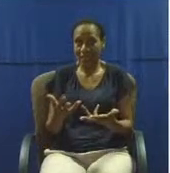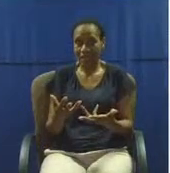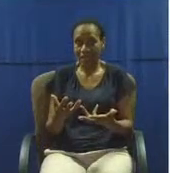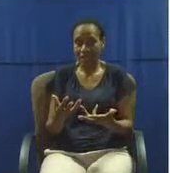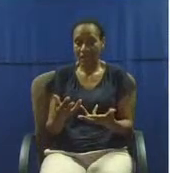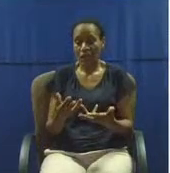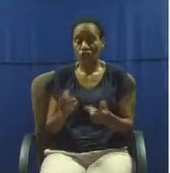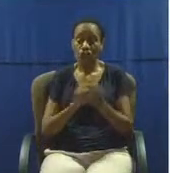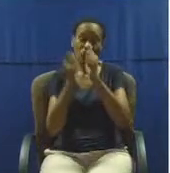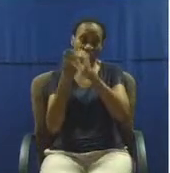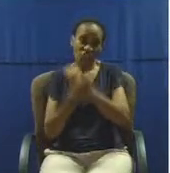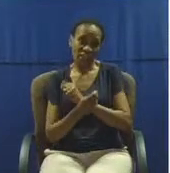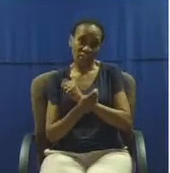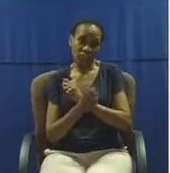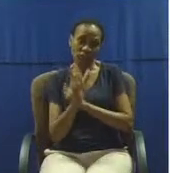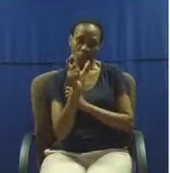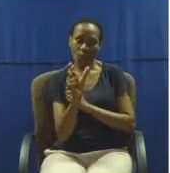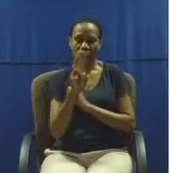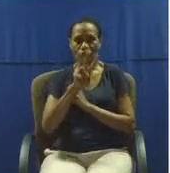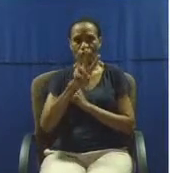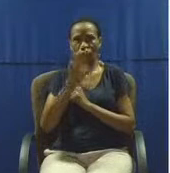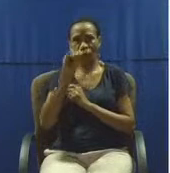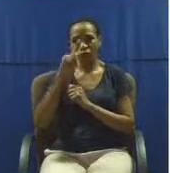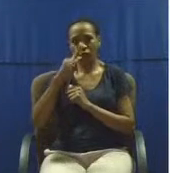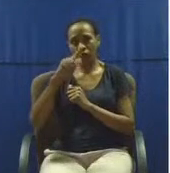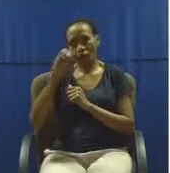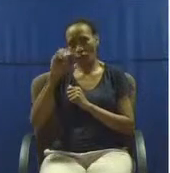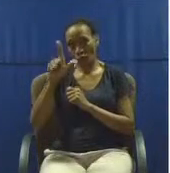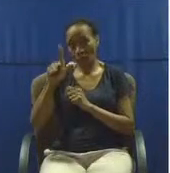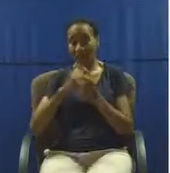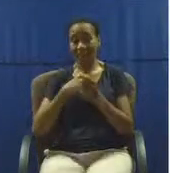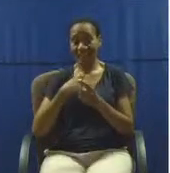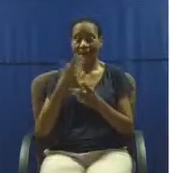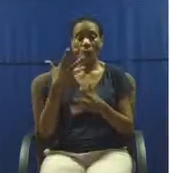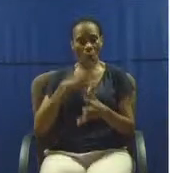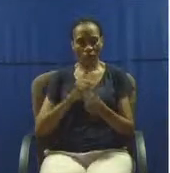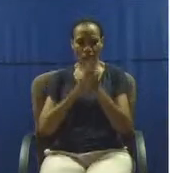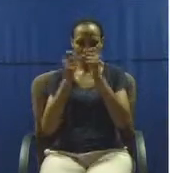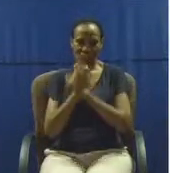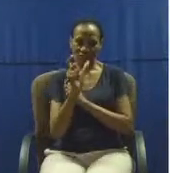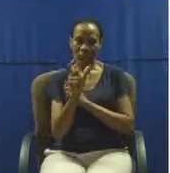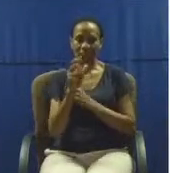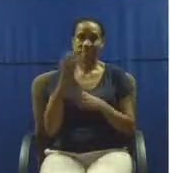nix. Nix is an Afrikaans term as well.